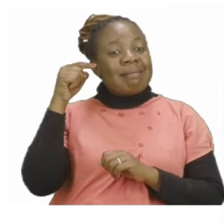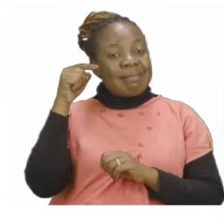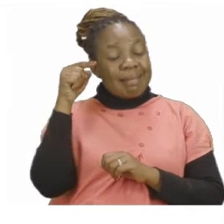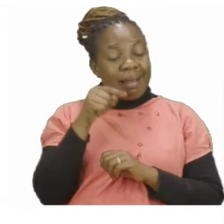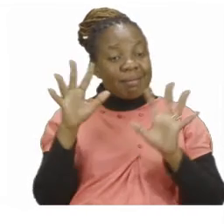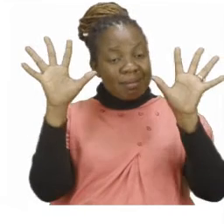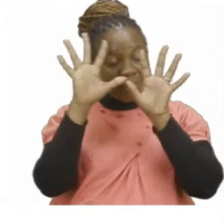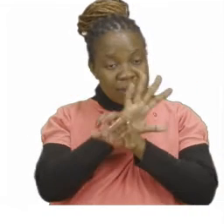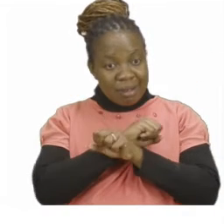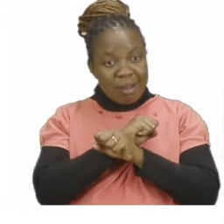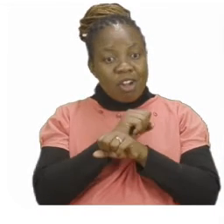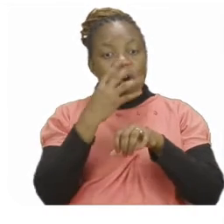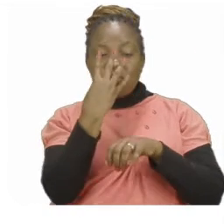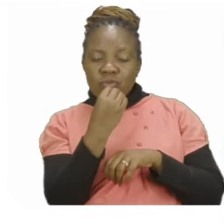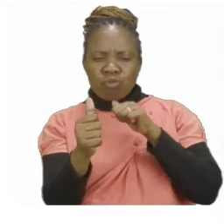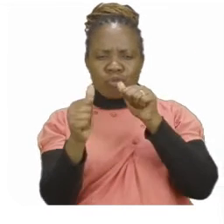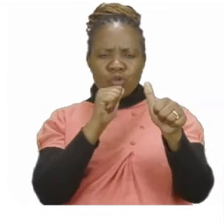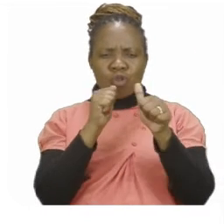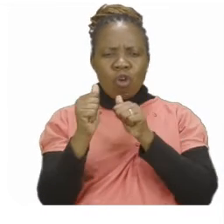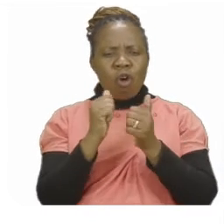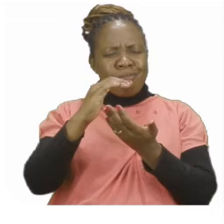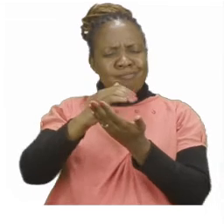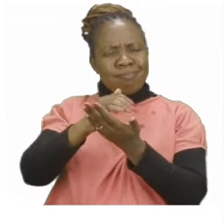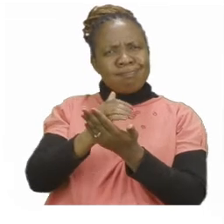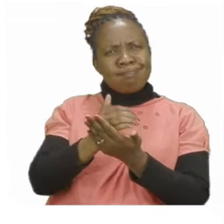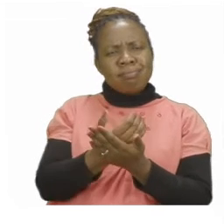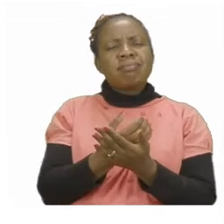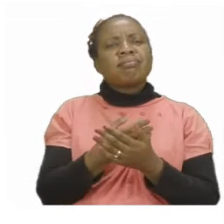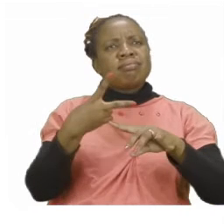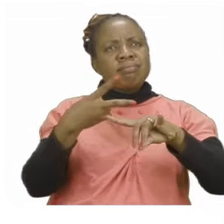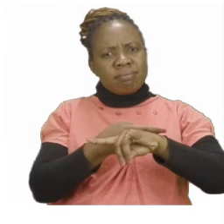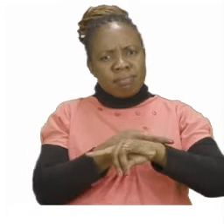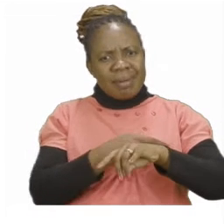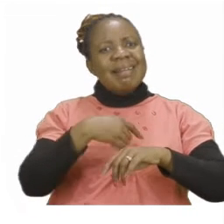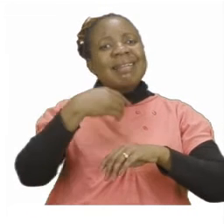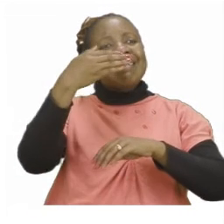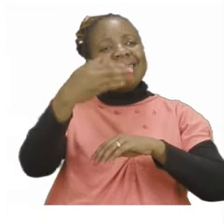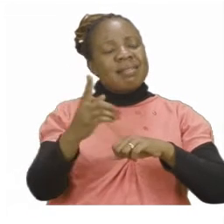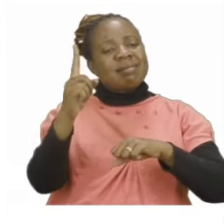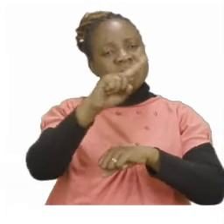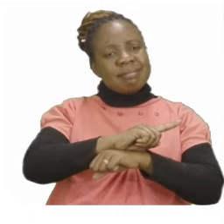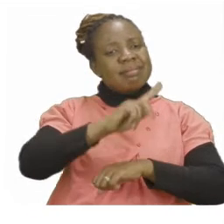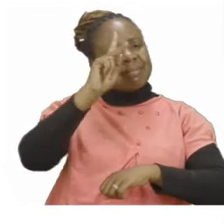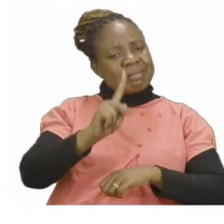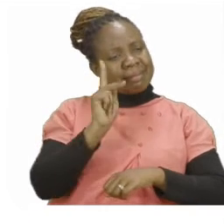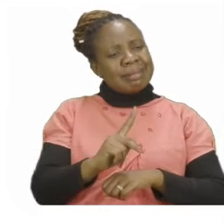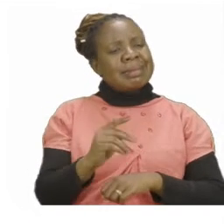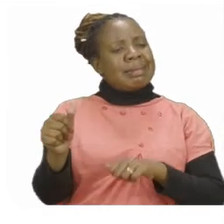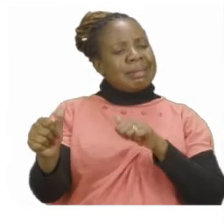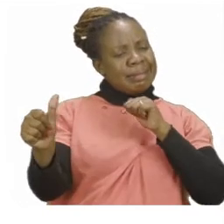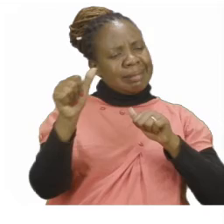that night. The next day, he also managed to eat a sheep.